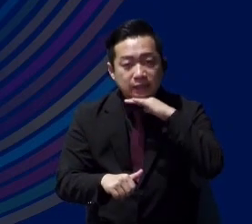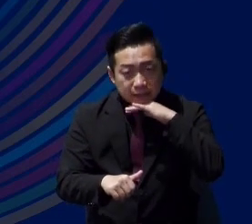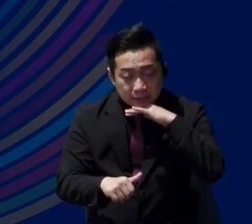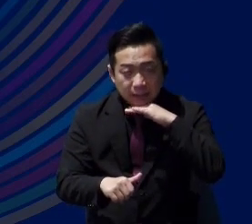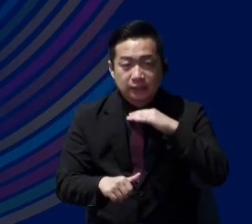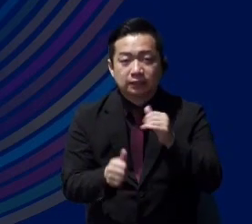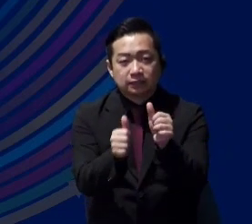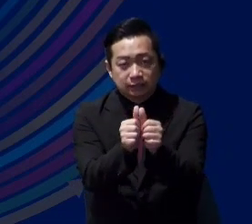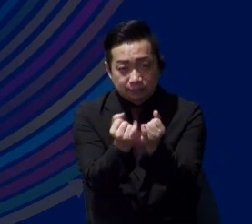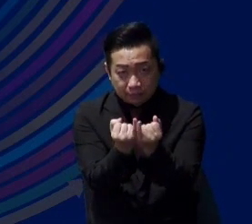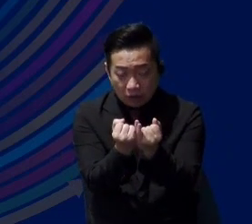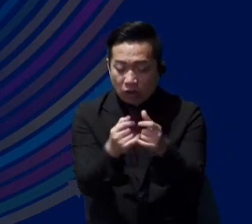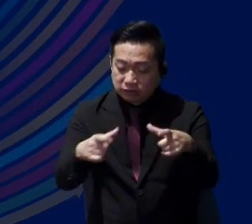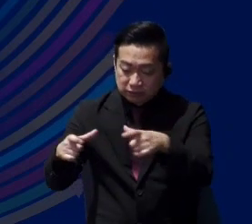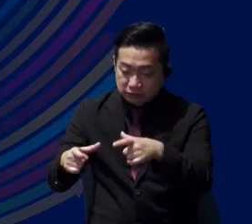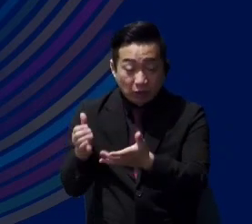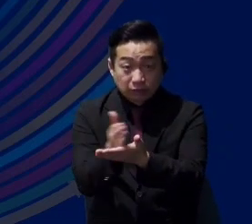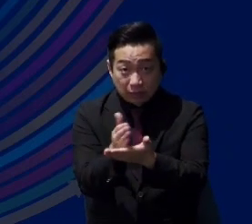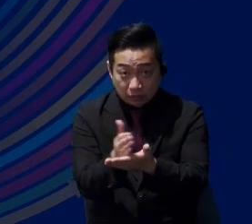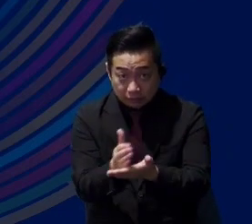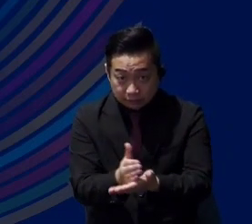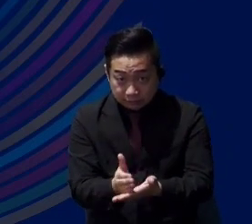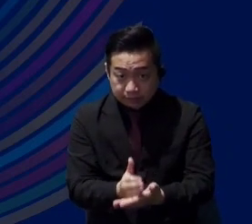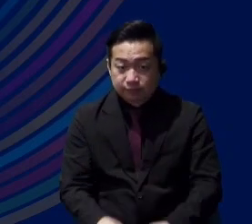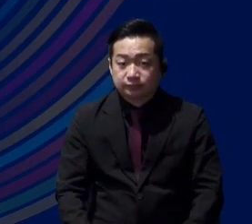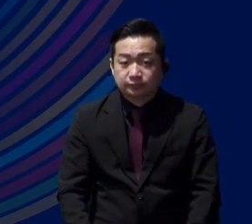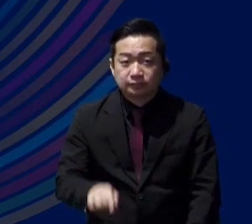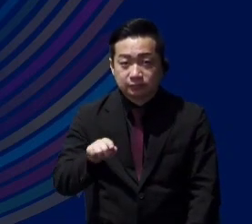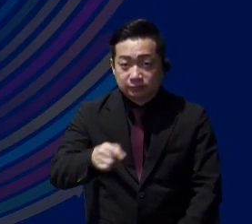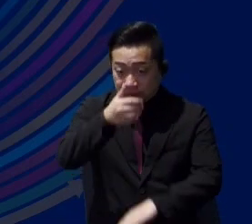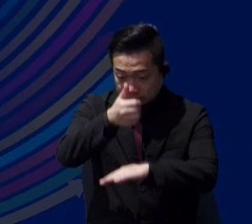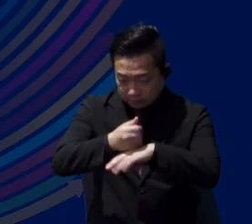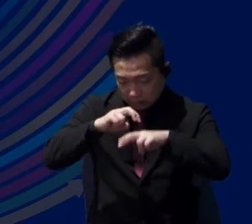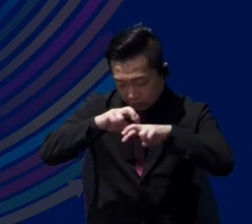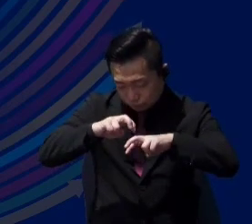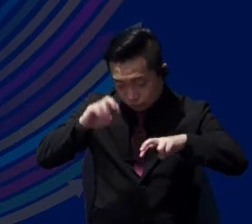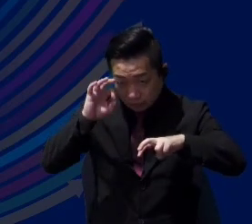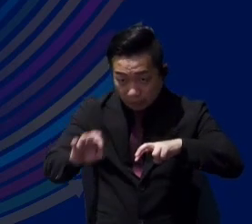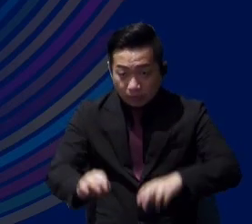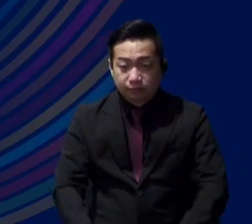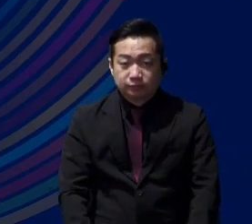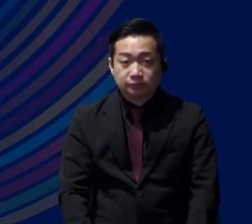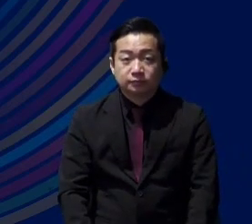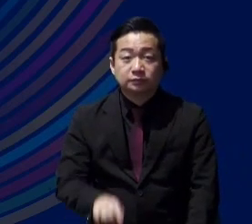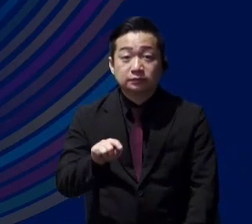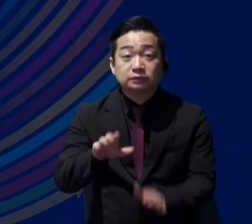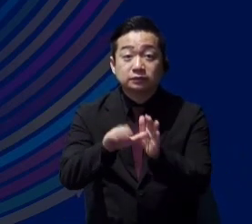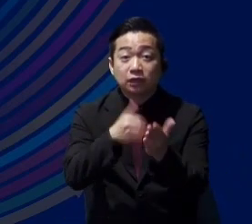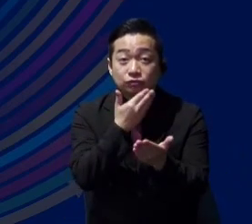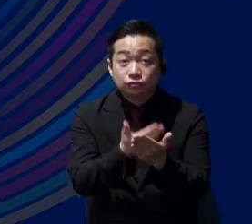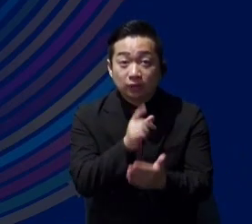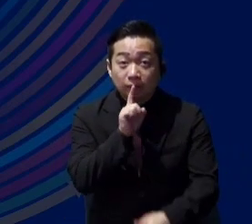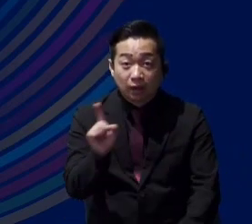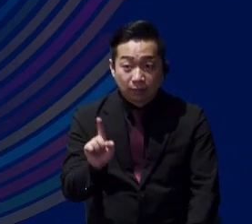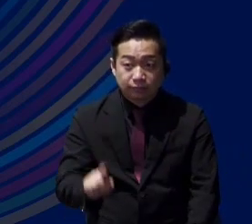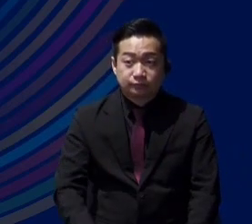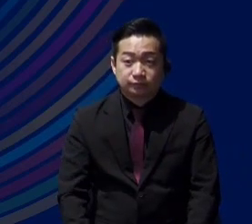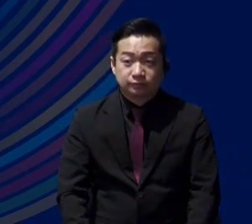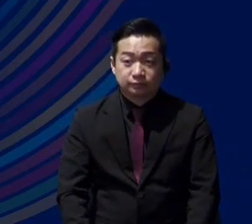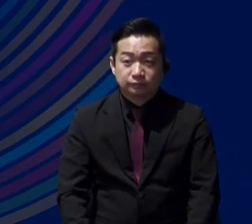the scientific way, in the collaboration with the international collaborator in the